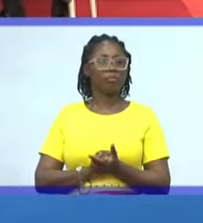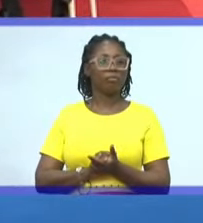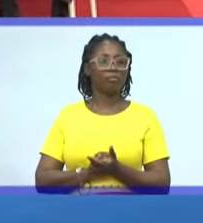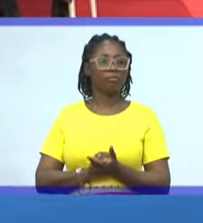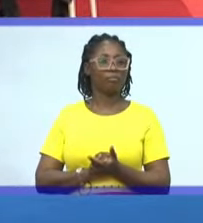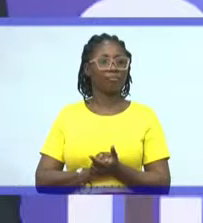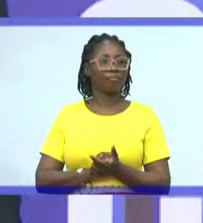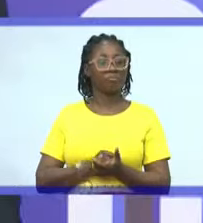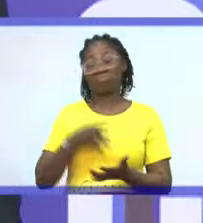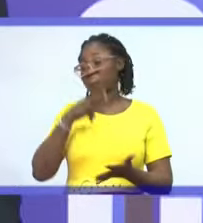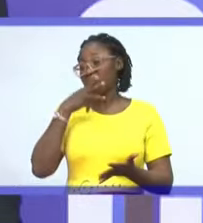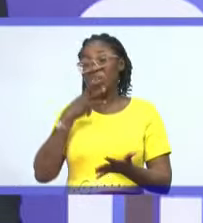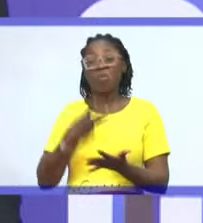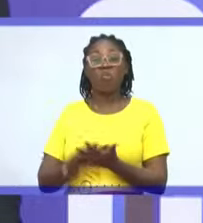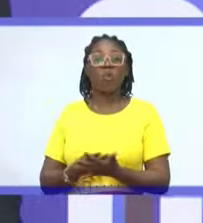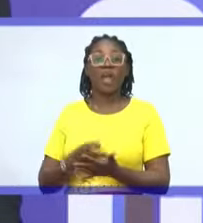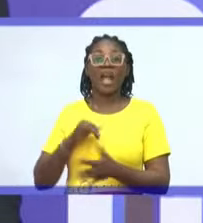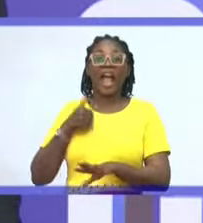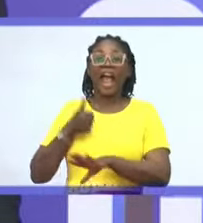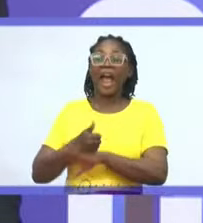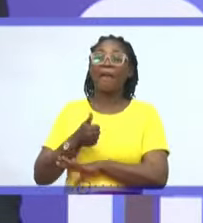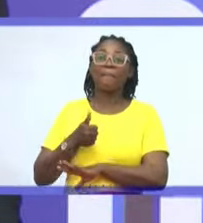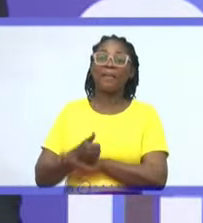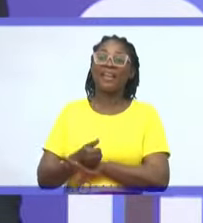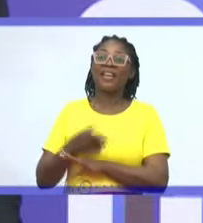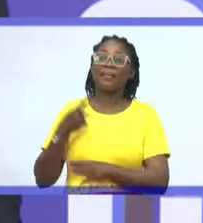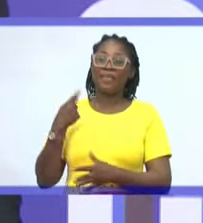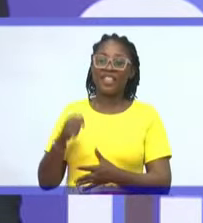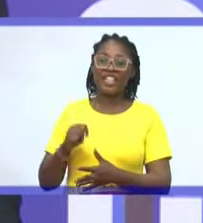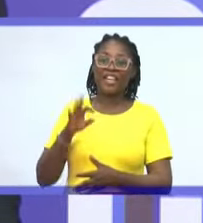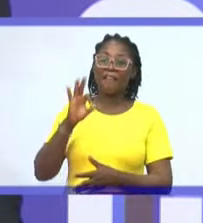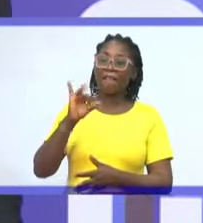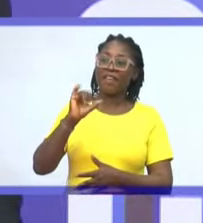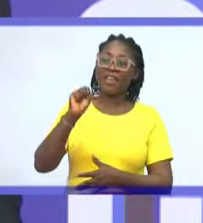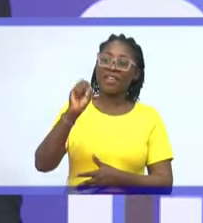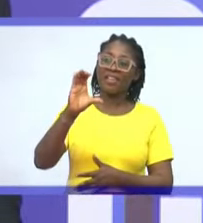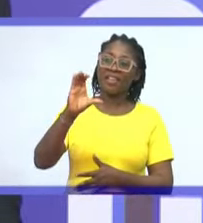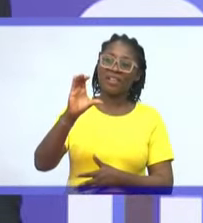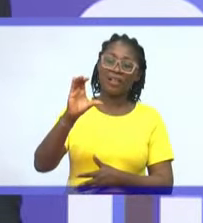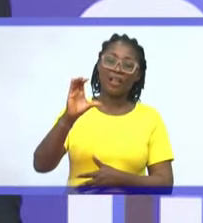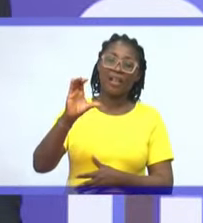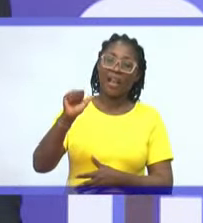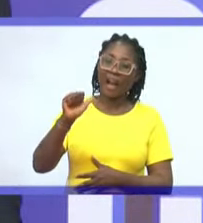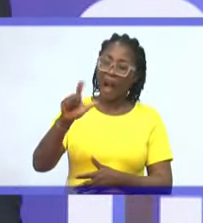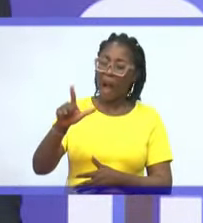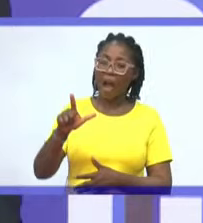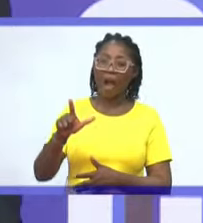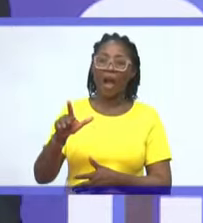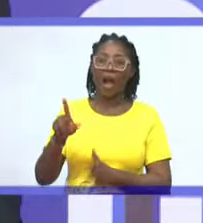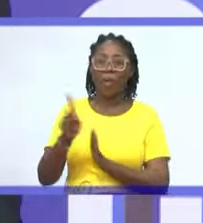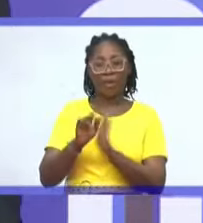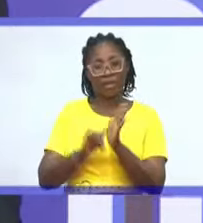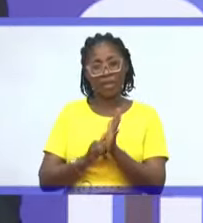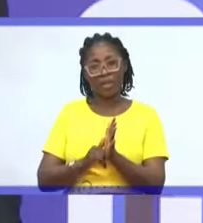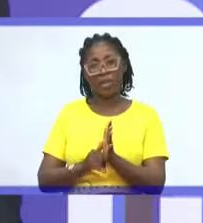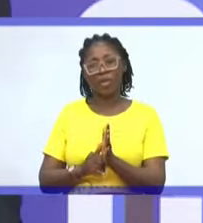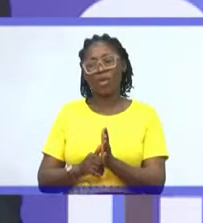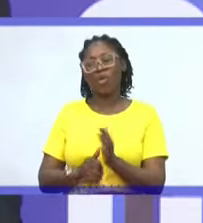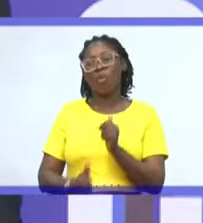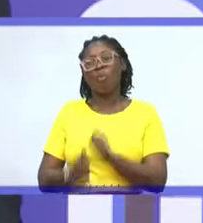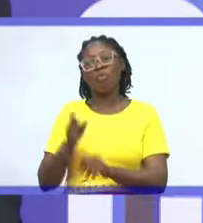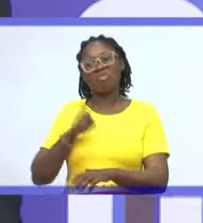Well, I blame the fiscal side. You know, often a time we blame those who are